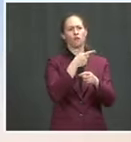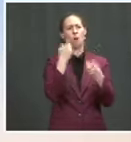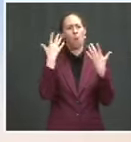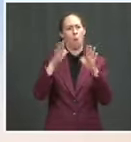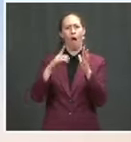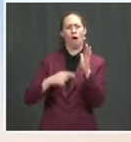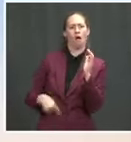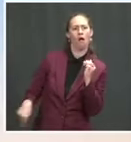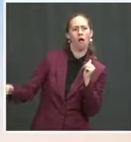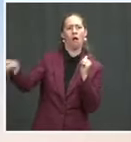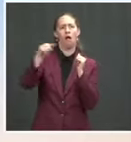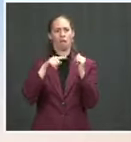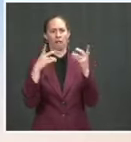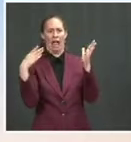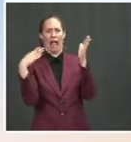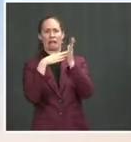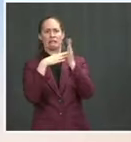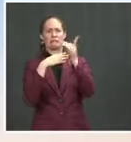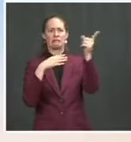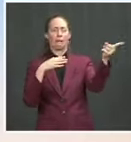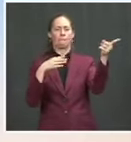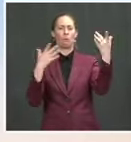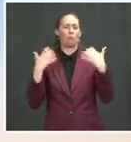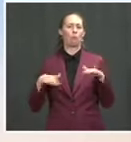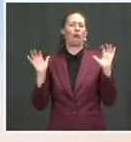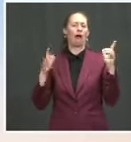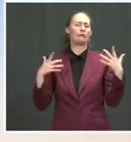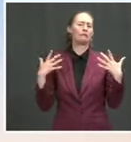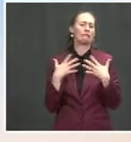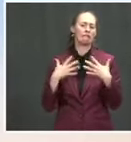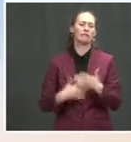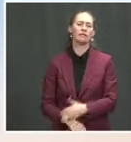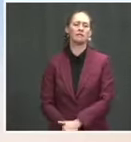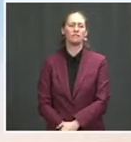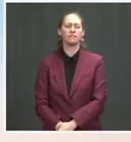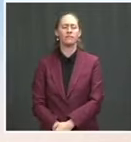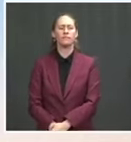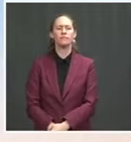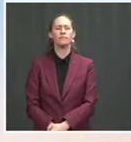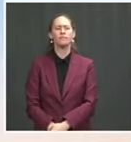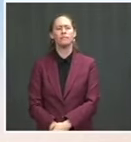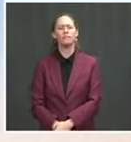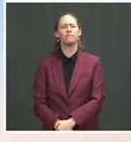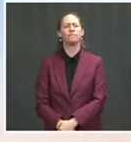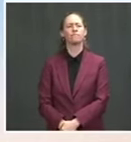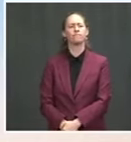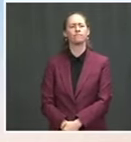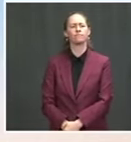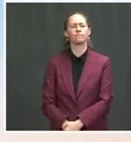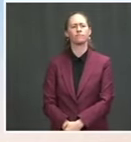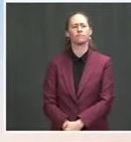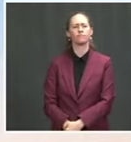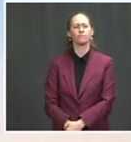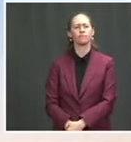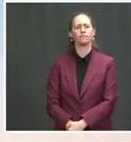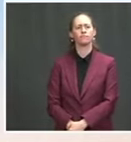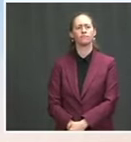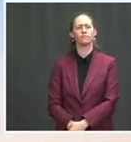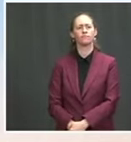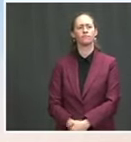Infrastructure. Bernie Sanders is pitching a reconciliation package that's up to $6 billion that includes some of the president's other priorities.